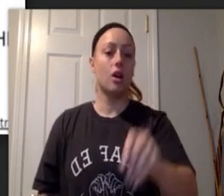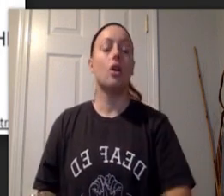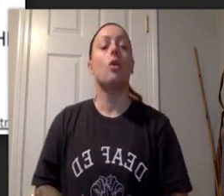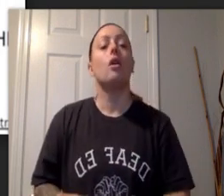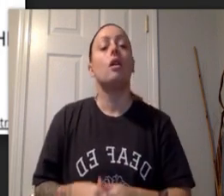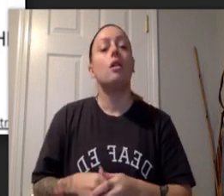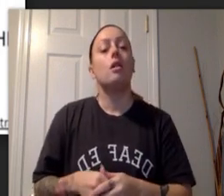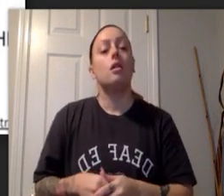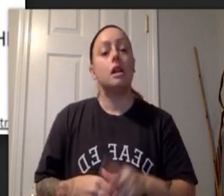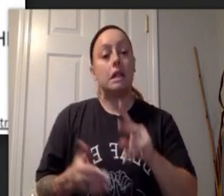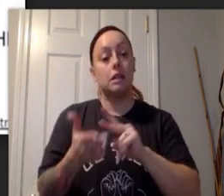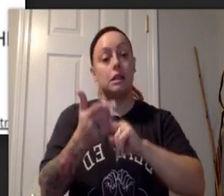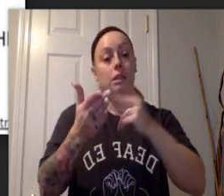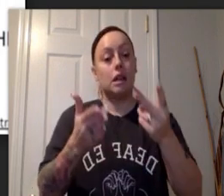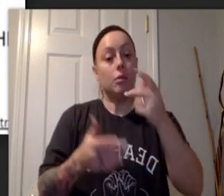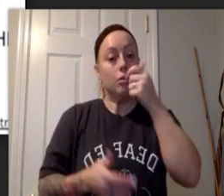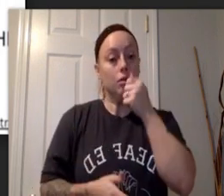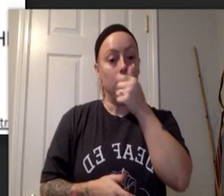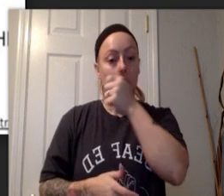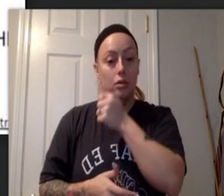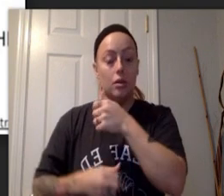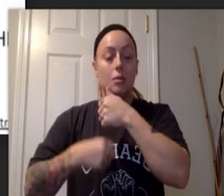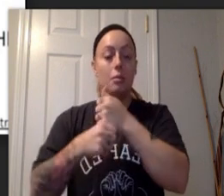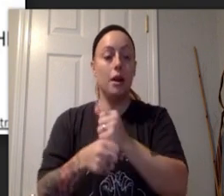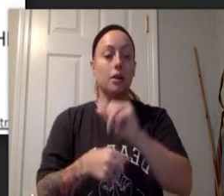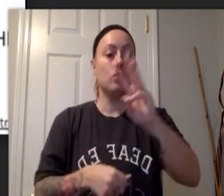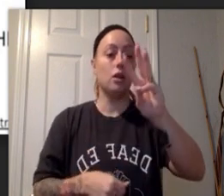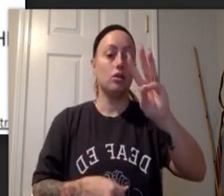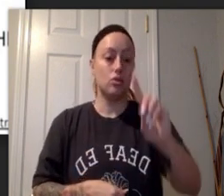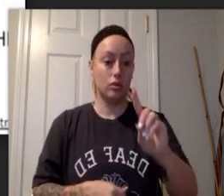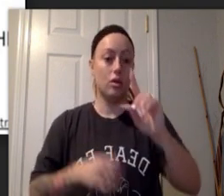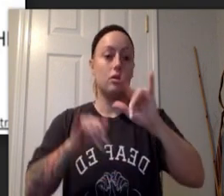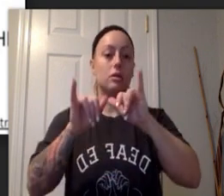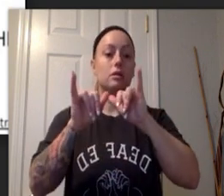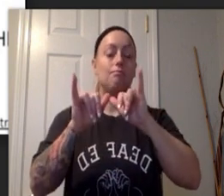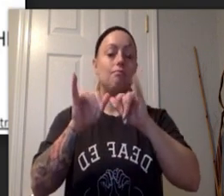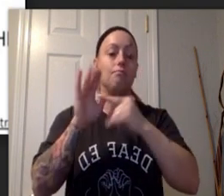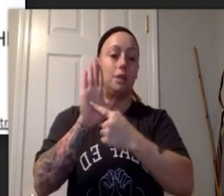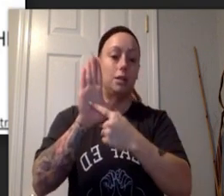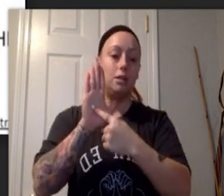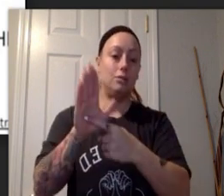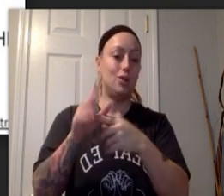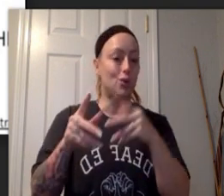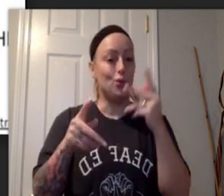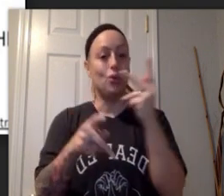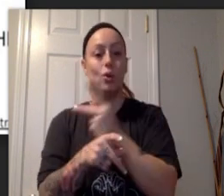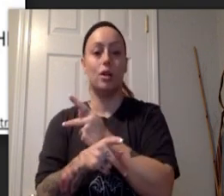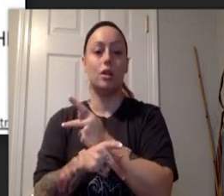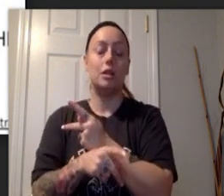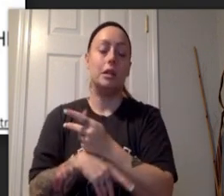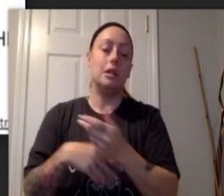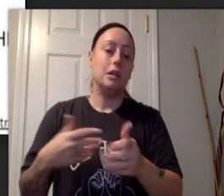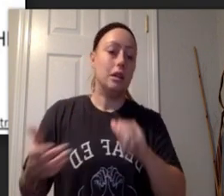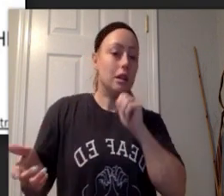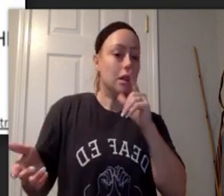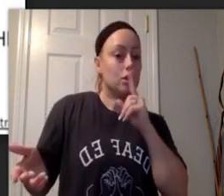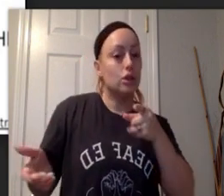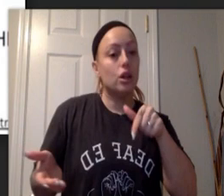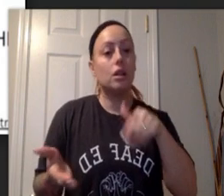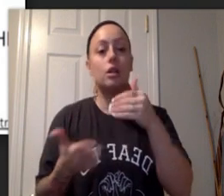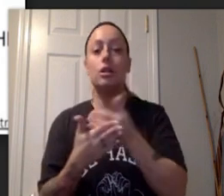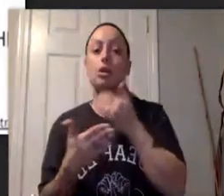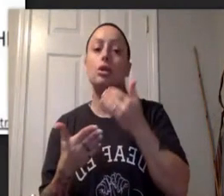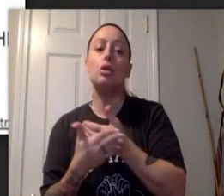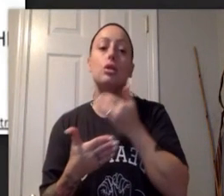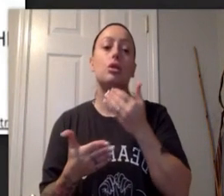worse. It's my understanding that we haven't really seen that. This is a newer product in 2022. It does have some